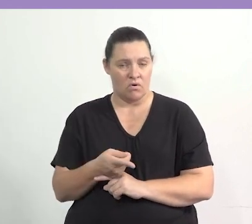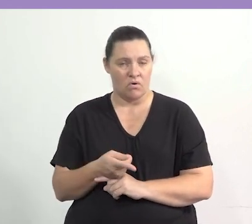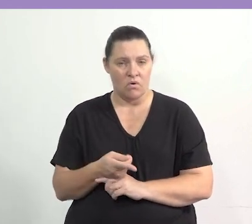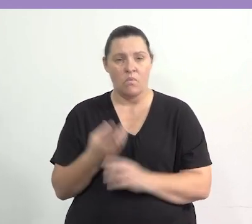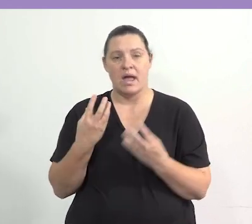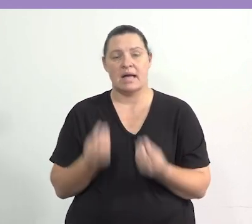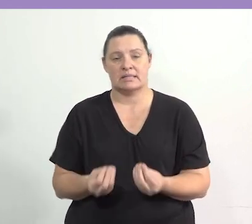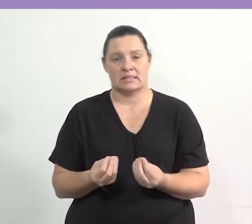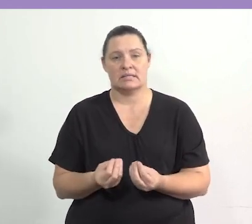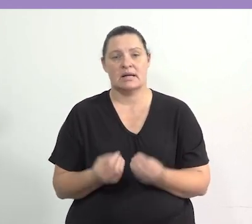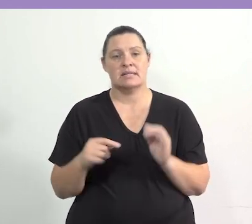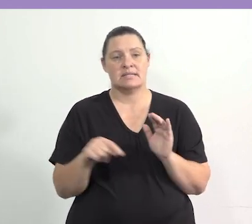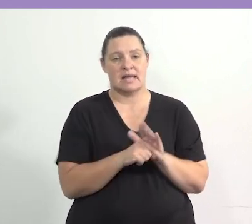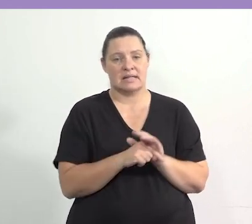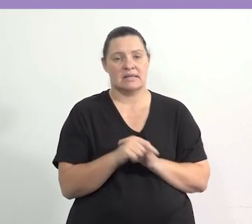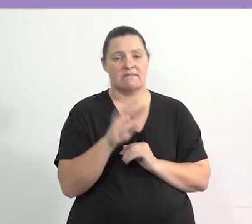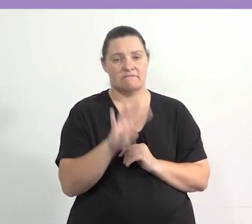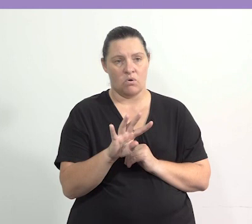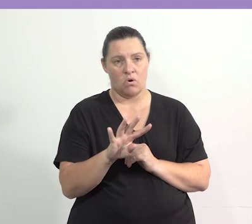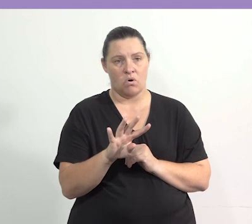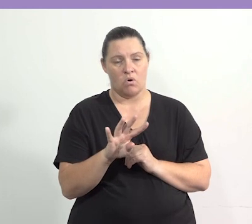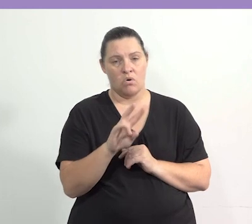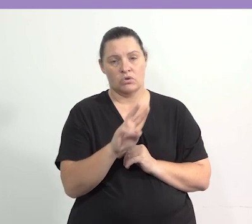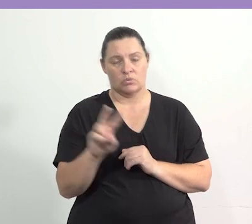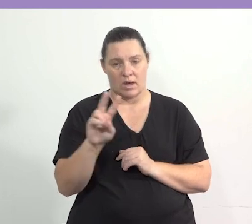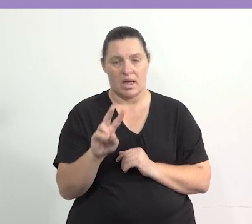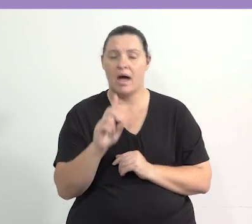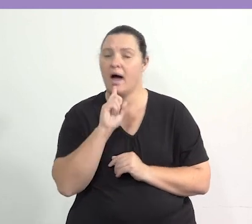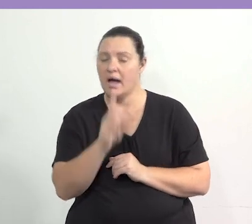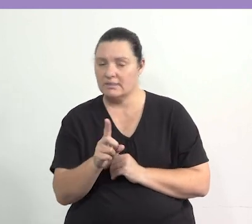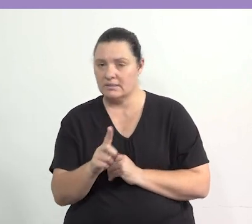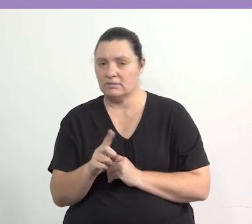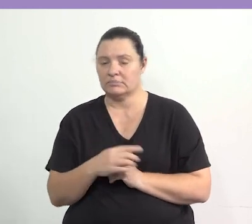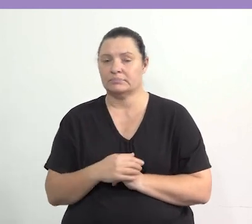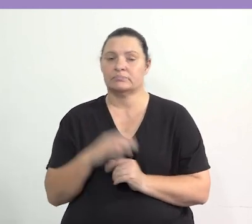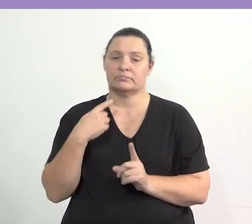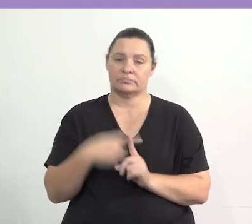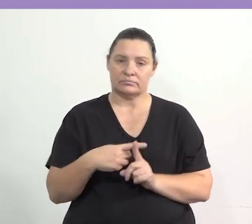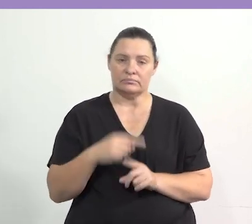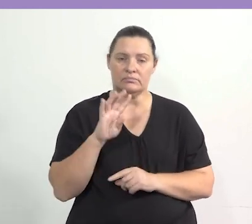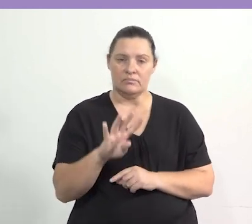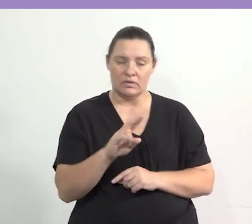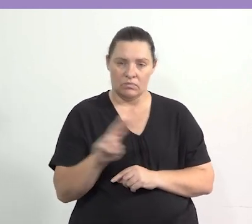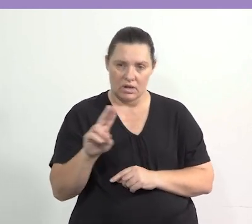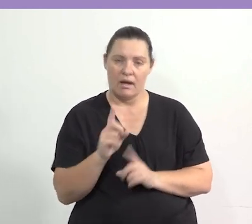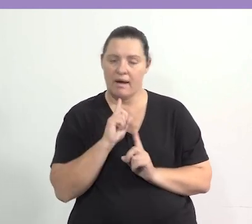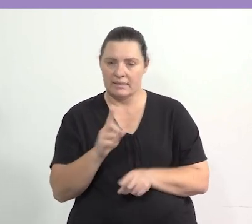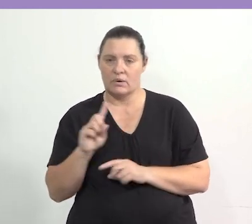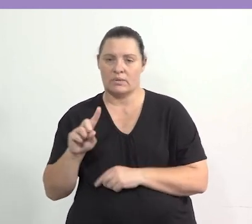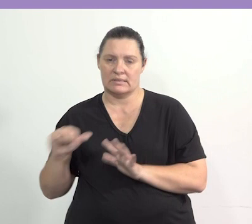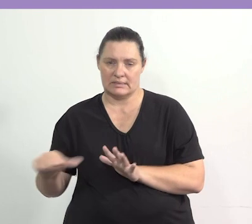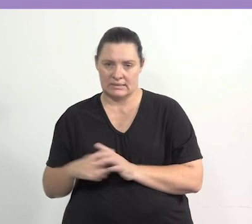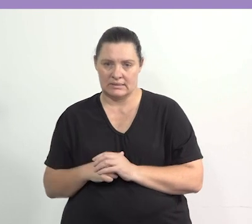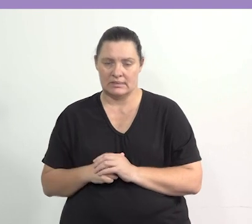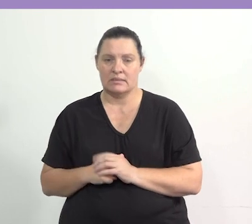slide, we had negative 4 squared gave us an answer of 16, and a positive 4 squared gave us an